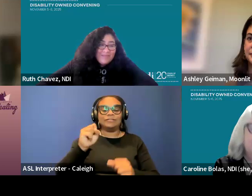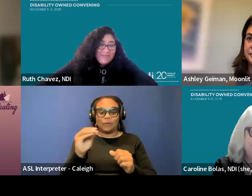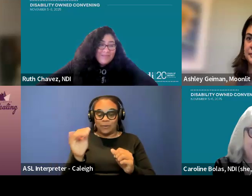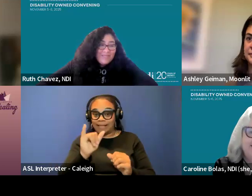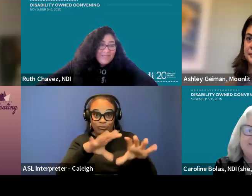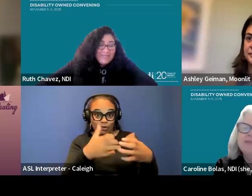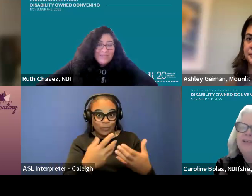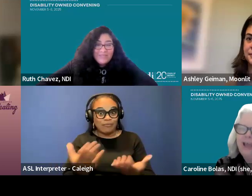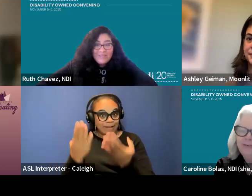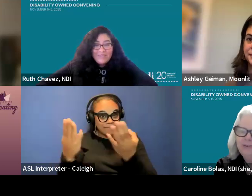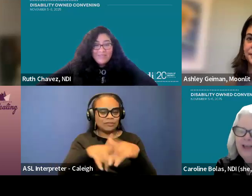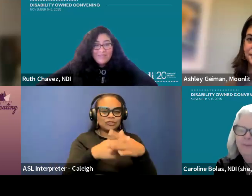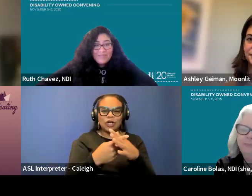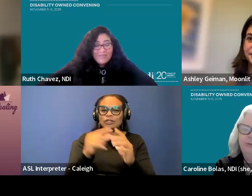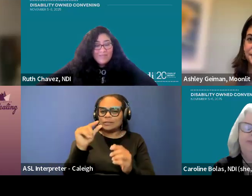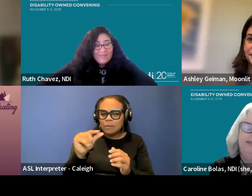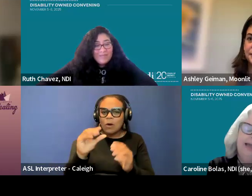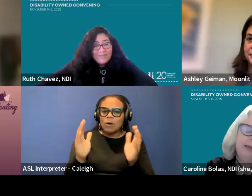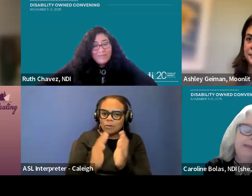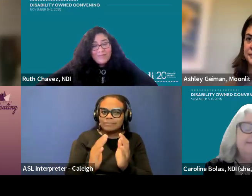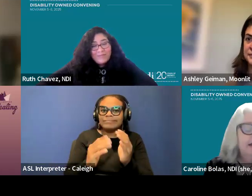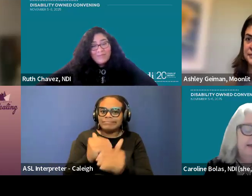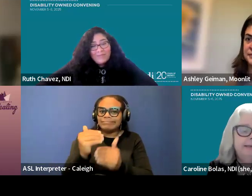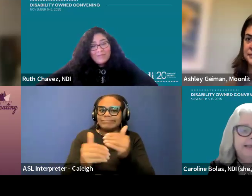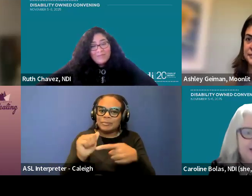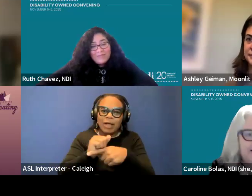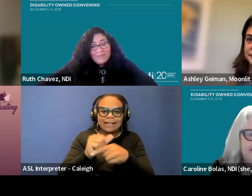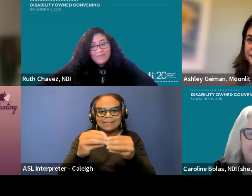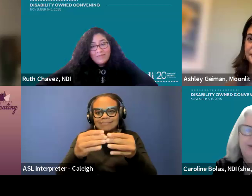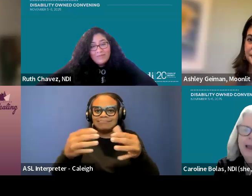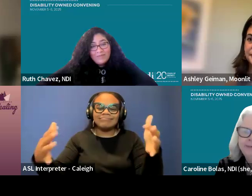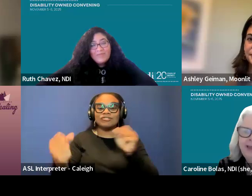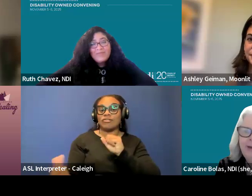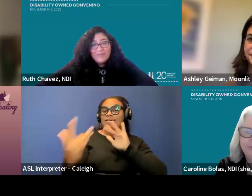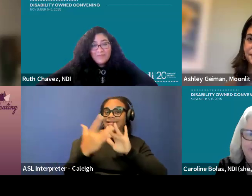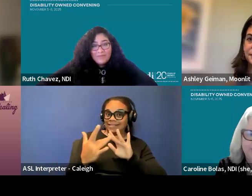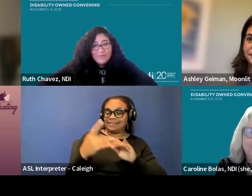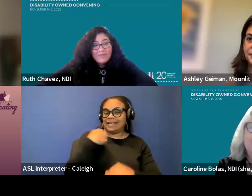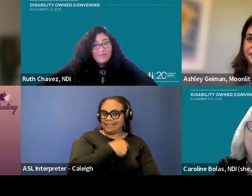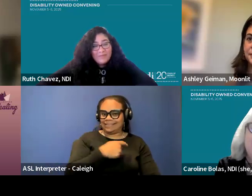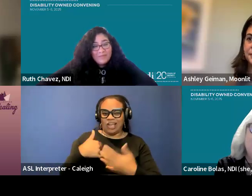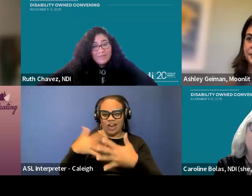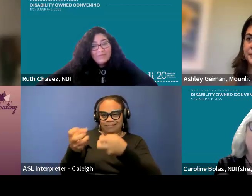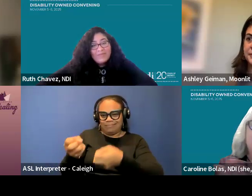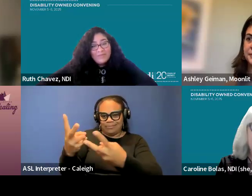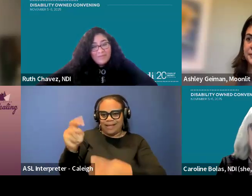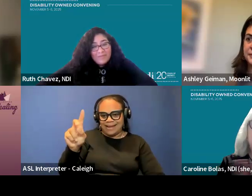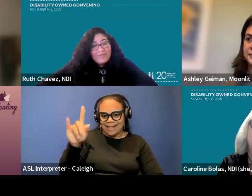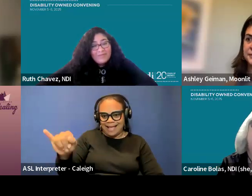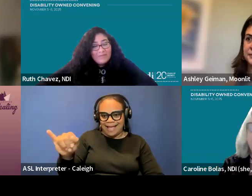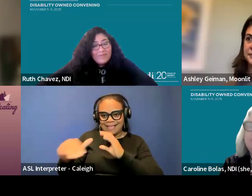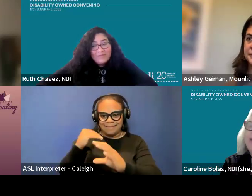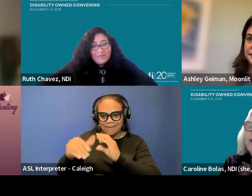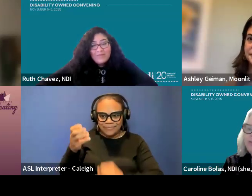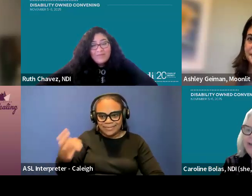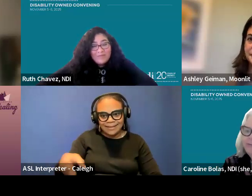small, practice, reach out. We put the NDI email in here. We're happy to help as well. And I know a